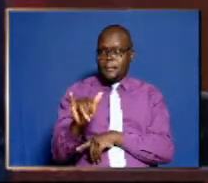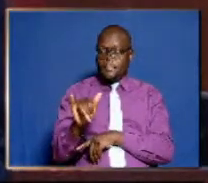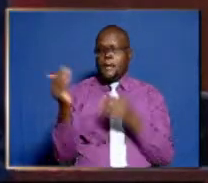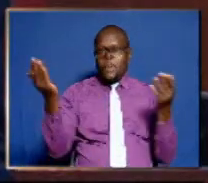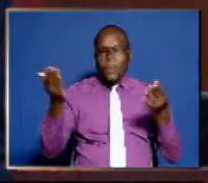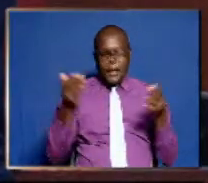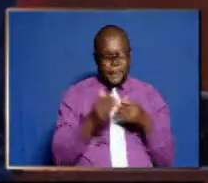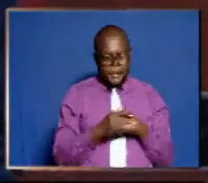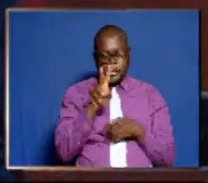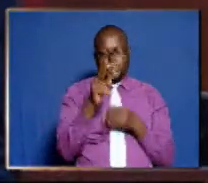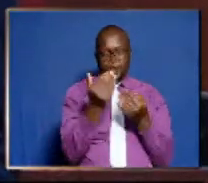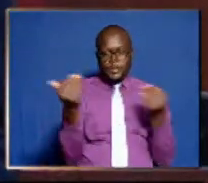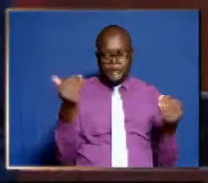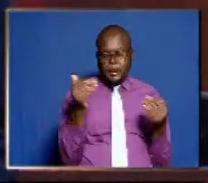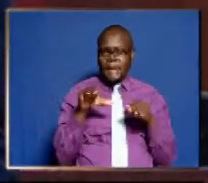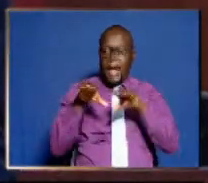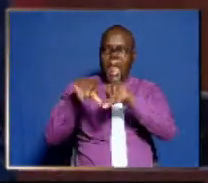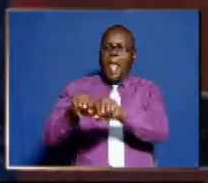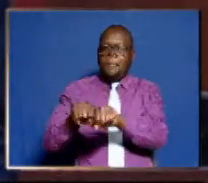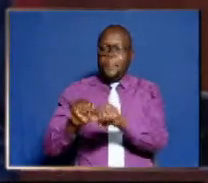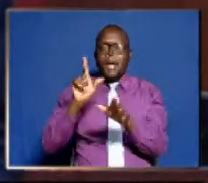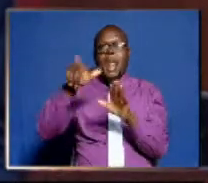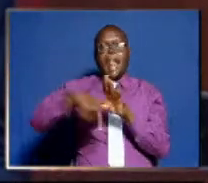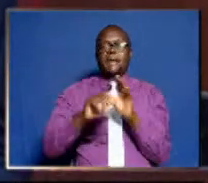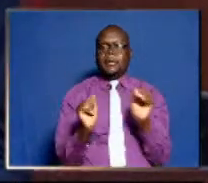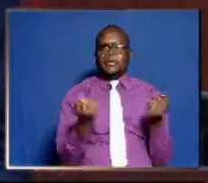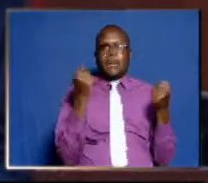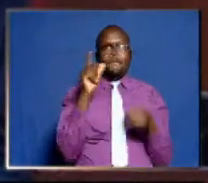where 2 children were kidnapped but later rescued.